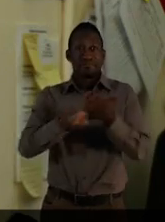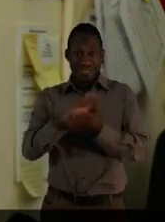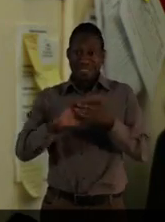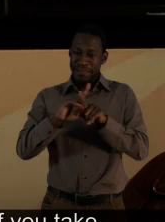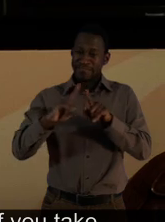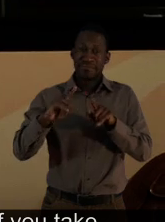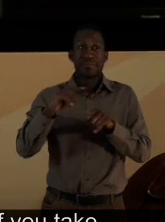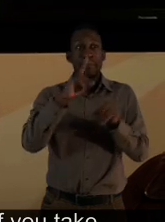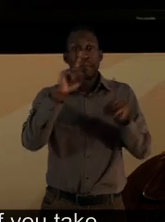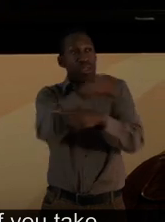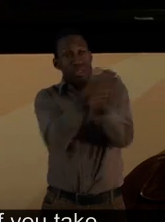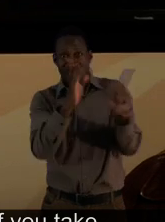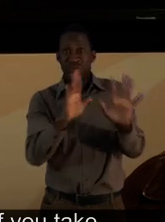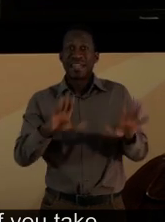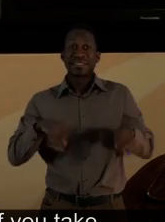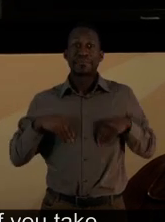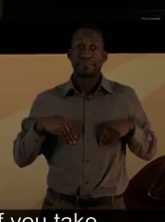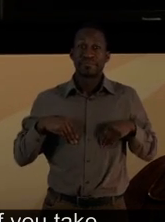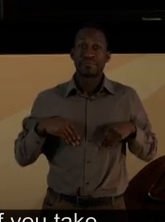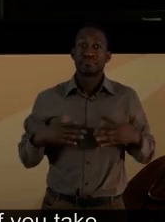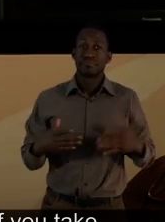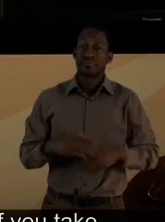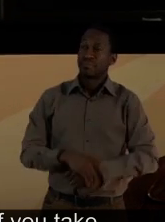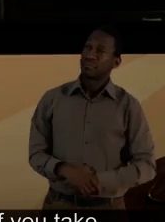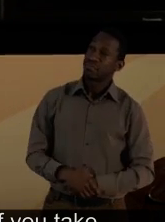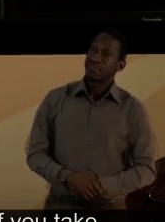be. I think it's really important because